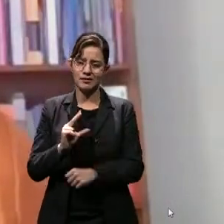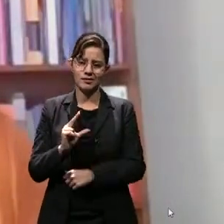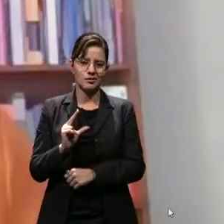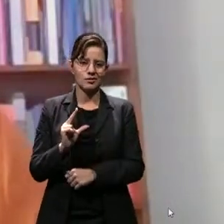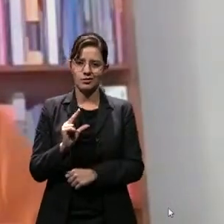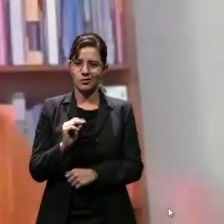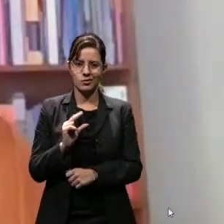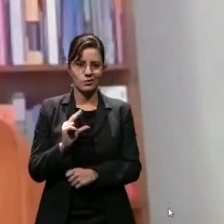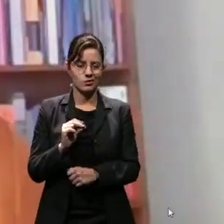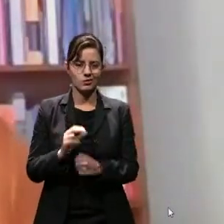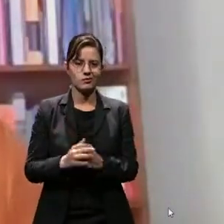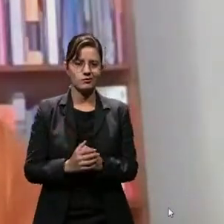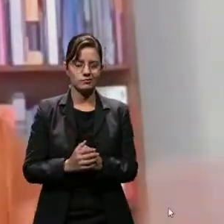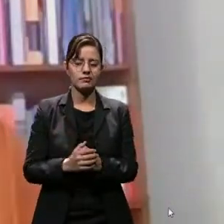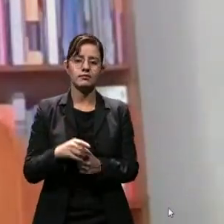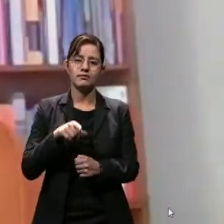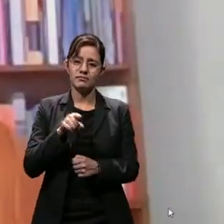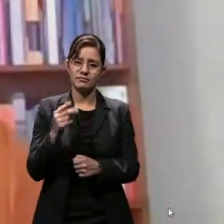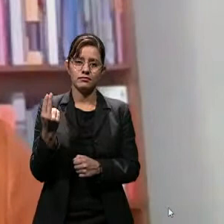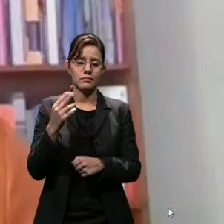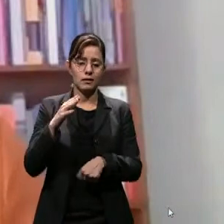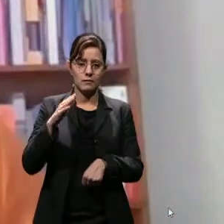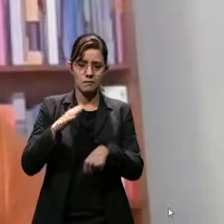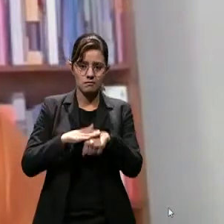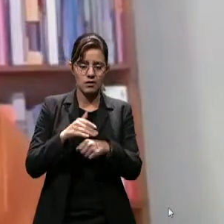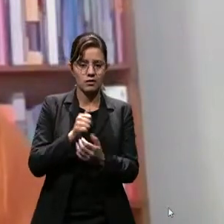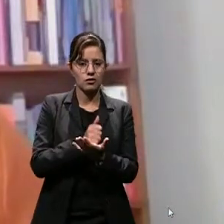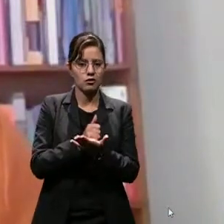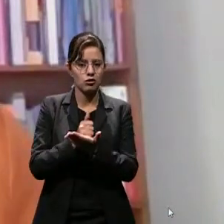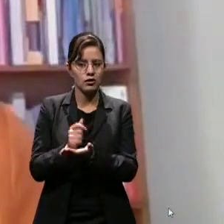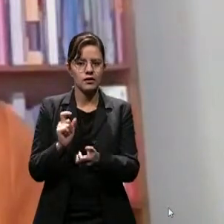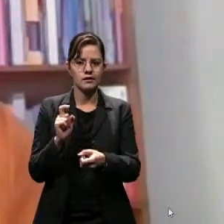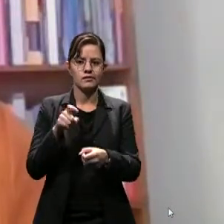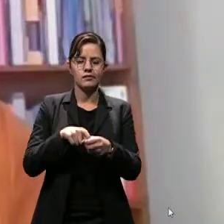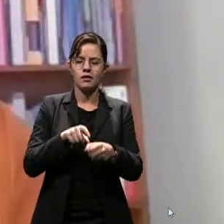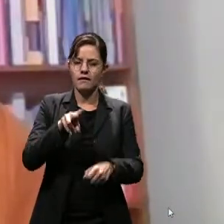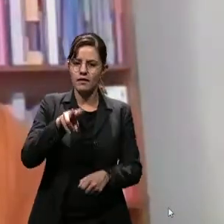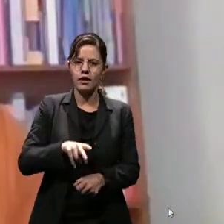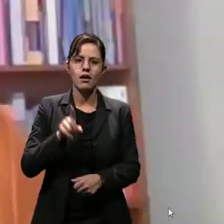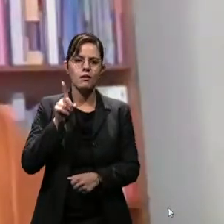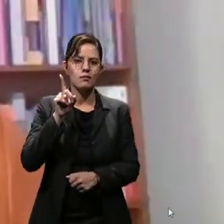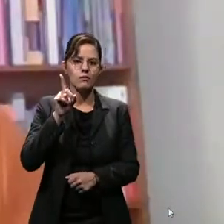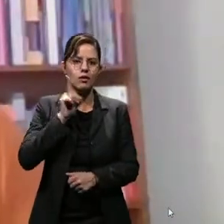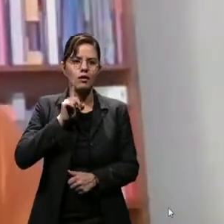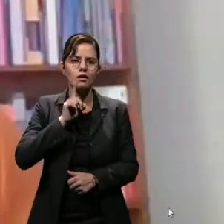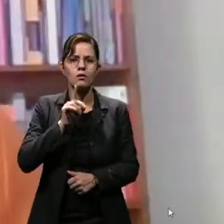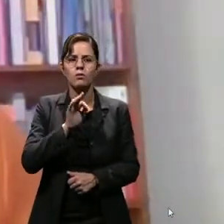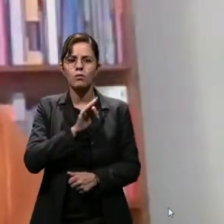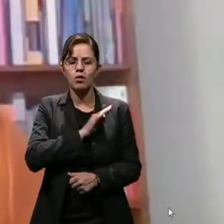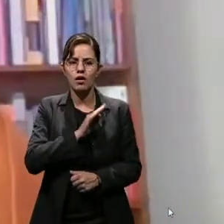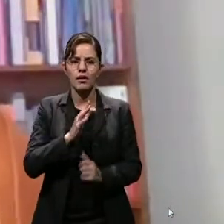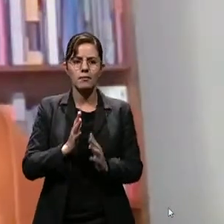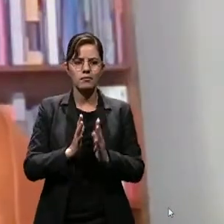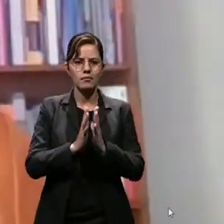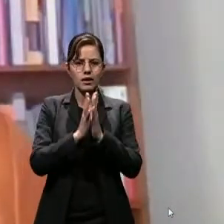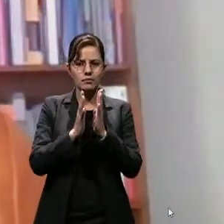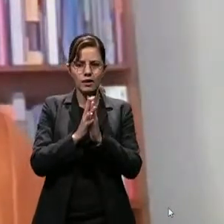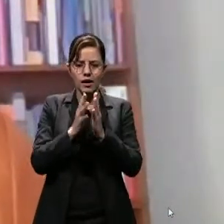into spaces of representation in a more ample way, or in a way in which we could